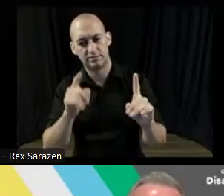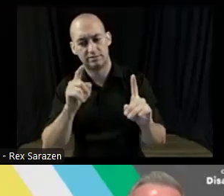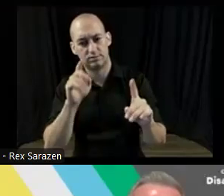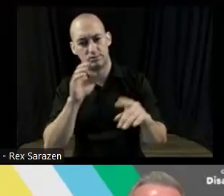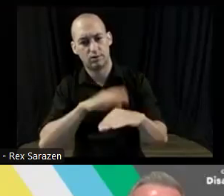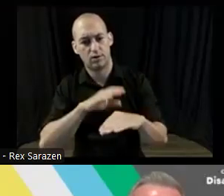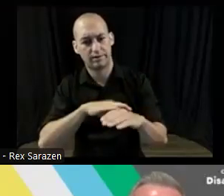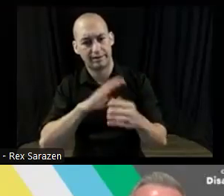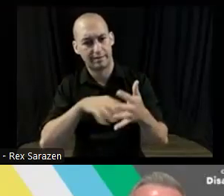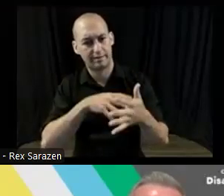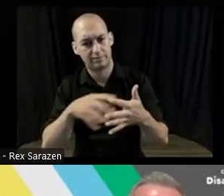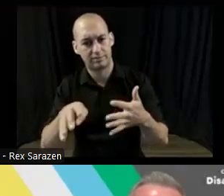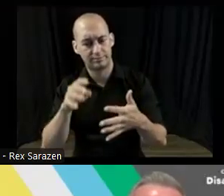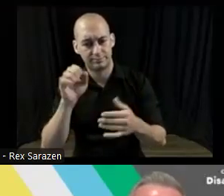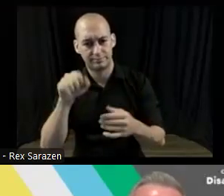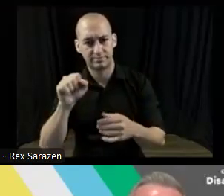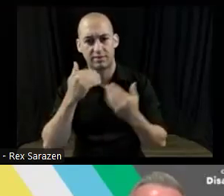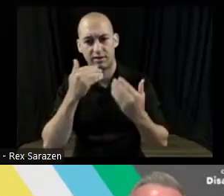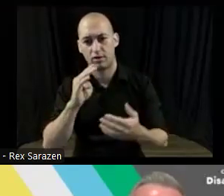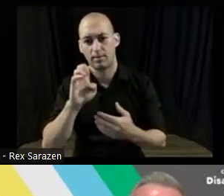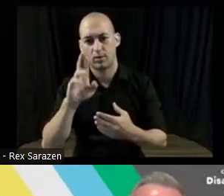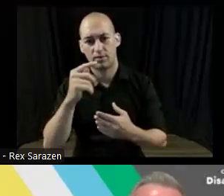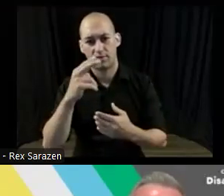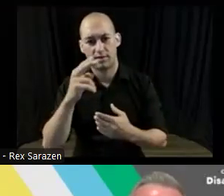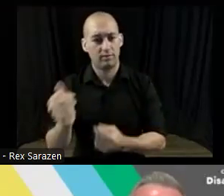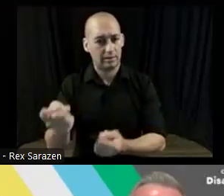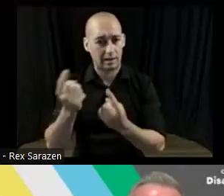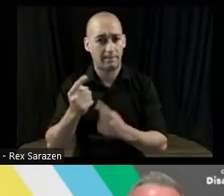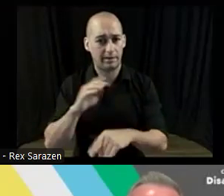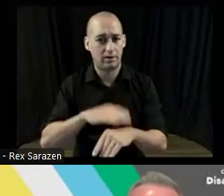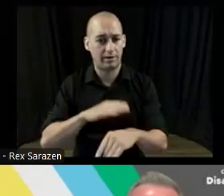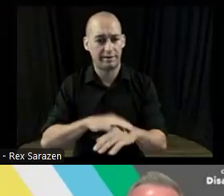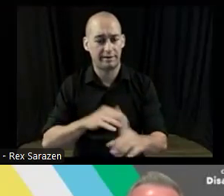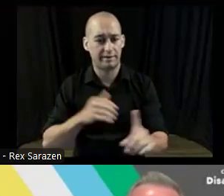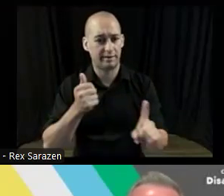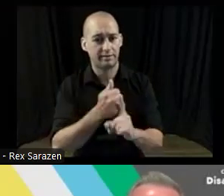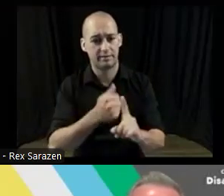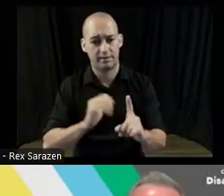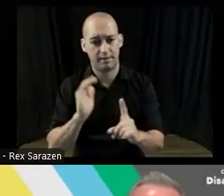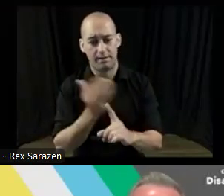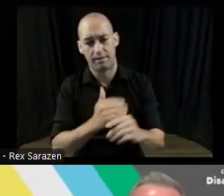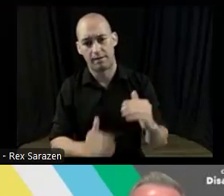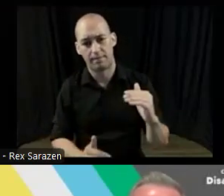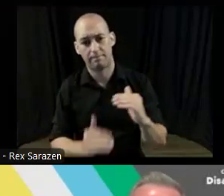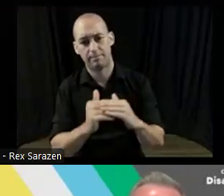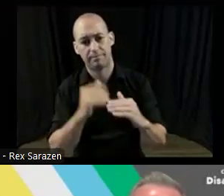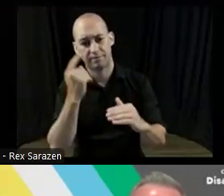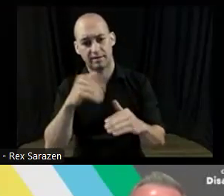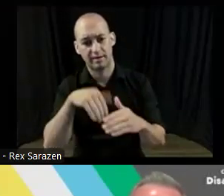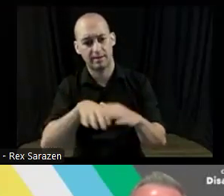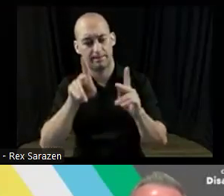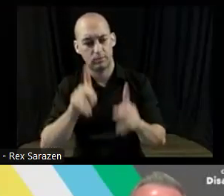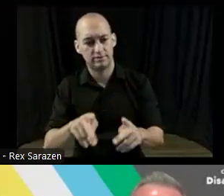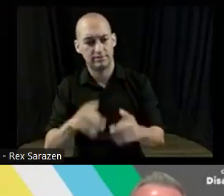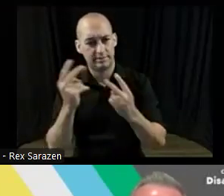calendar? Yeah, thank you, Bertha. We are coming up on hitting our maximum for in-person attendance, so please